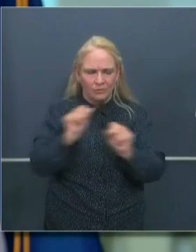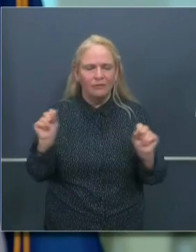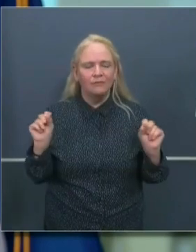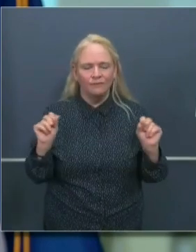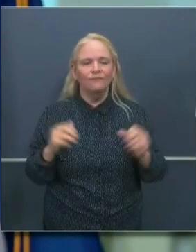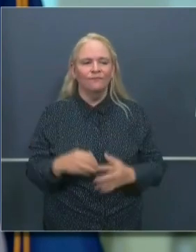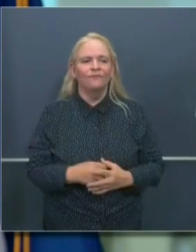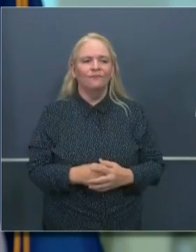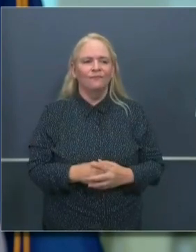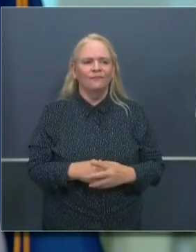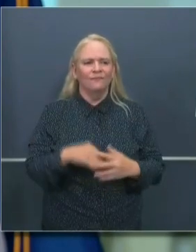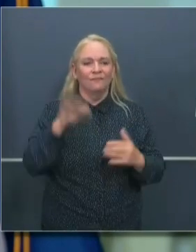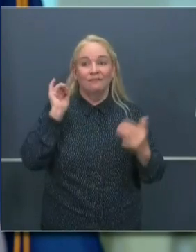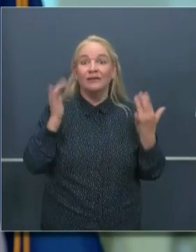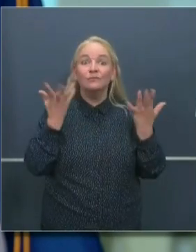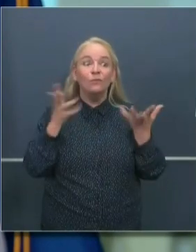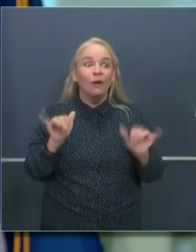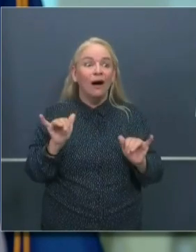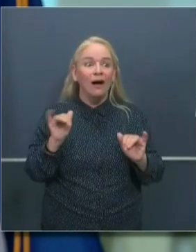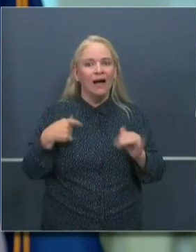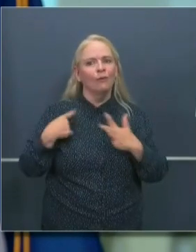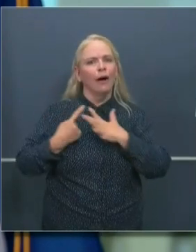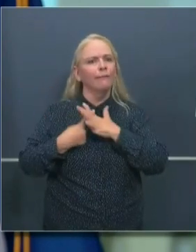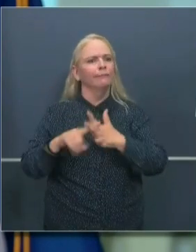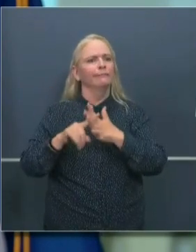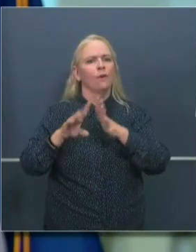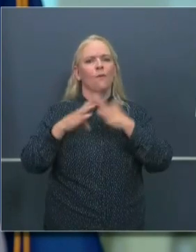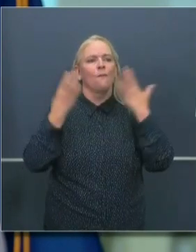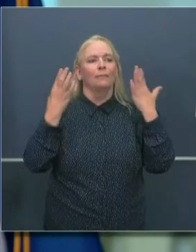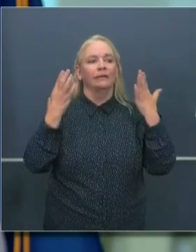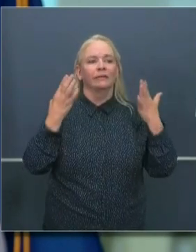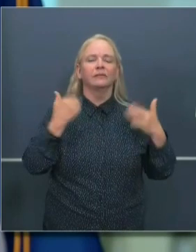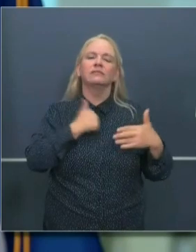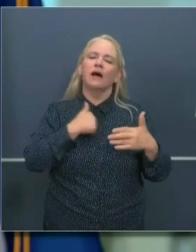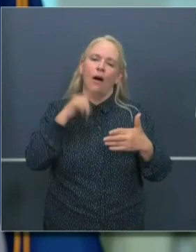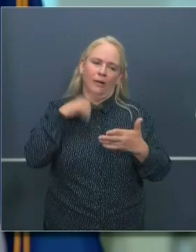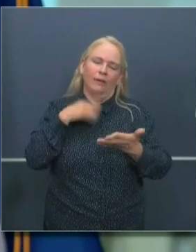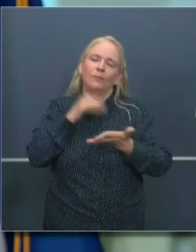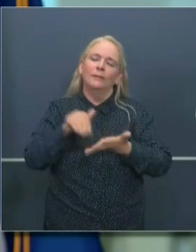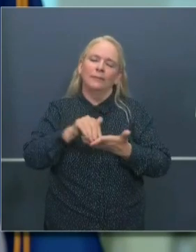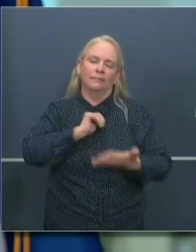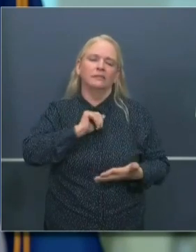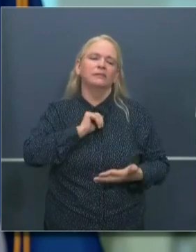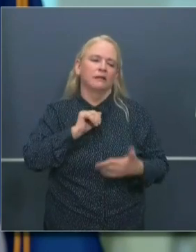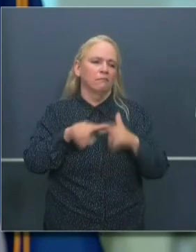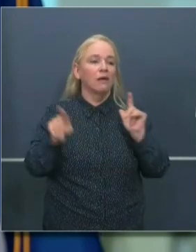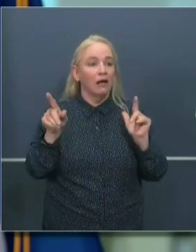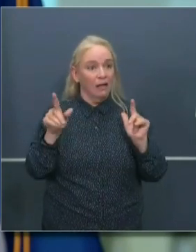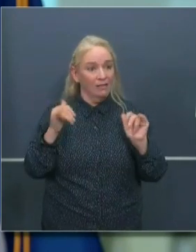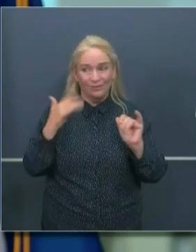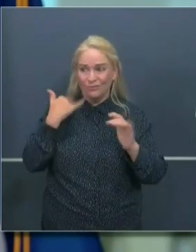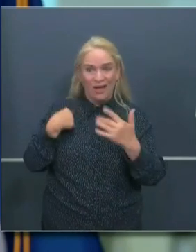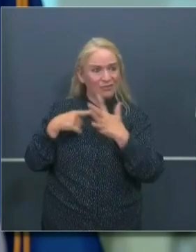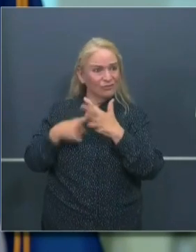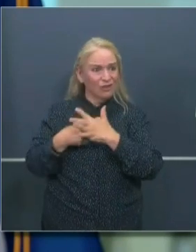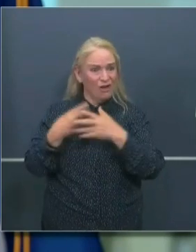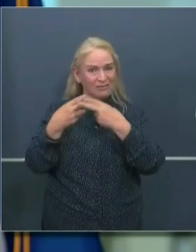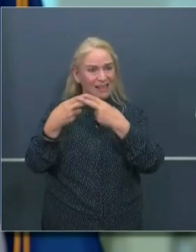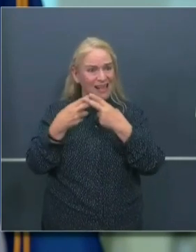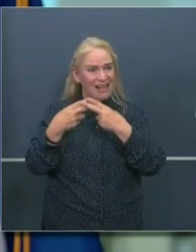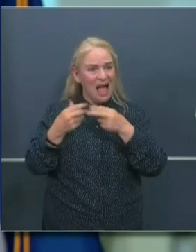And it's exactly why I began, forgive me for belaboring this, it's exactly why I began with that slide showing